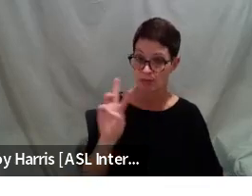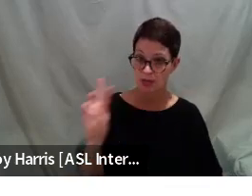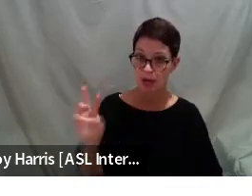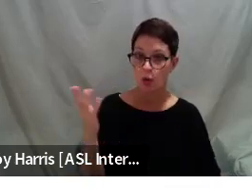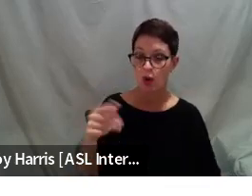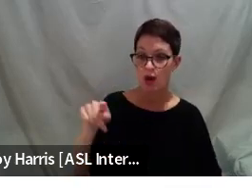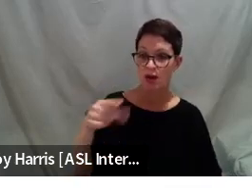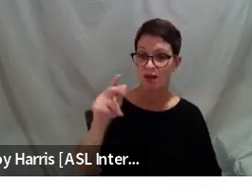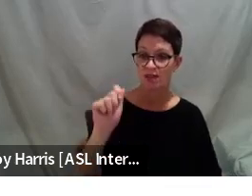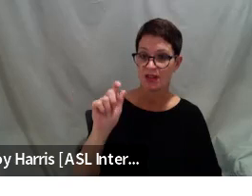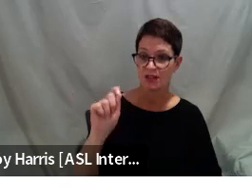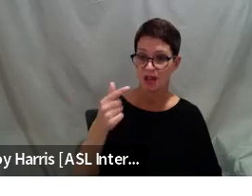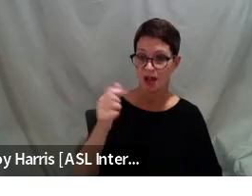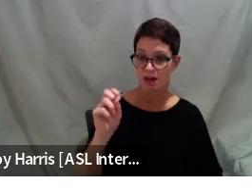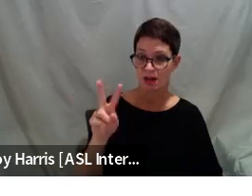at